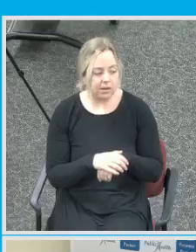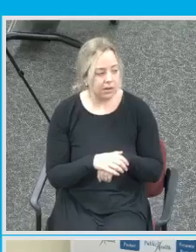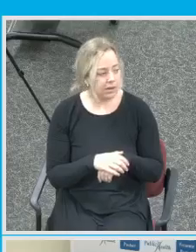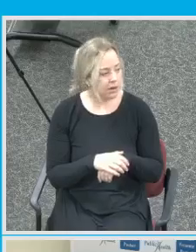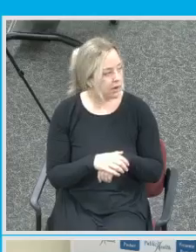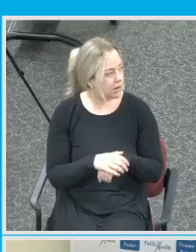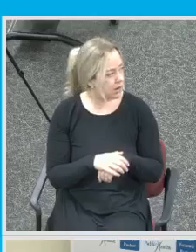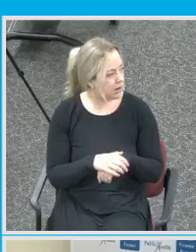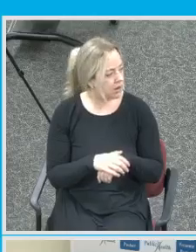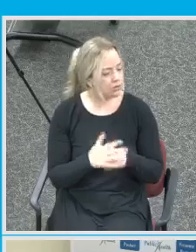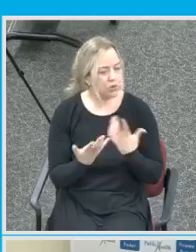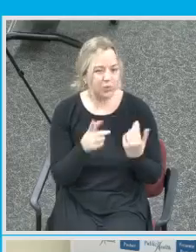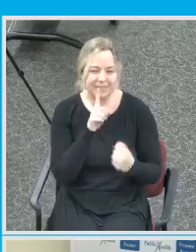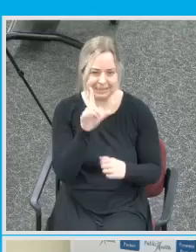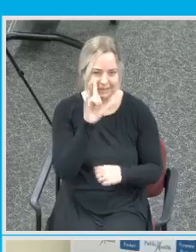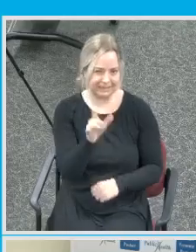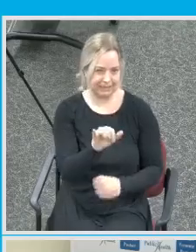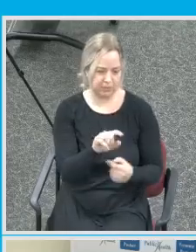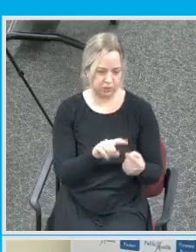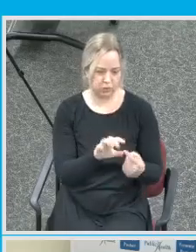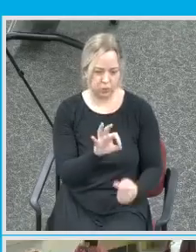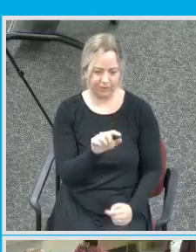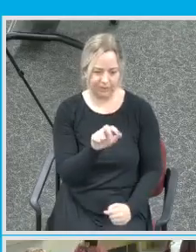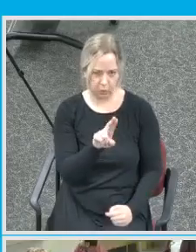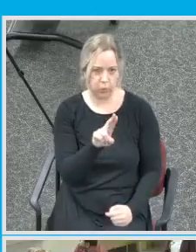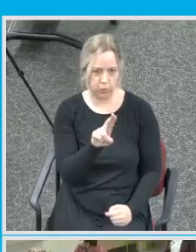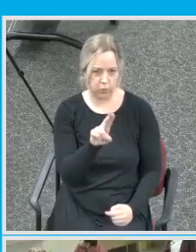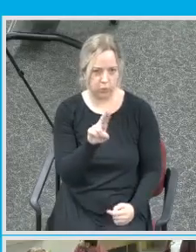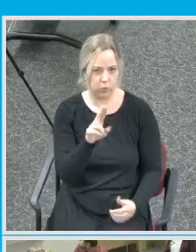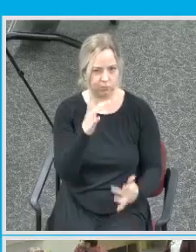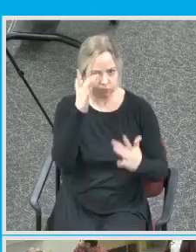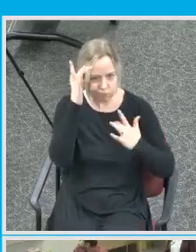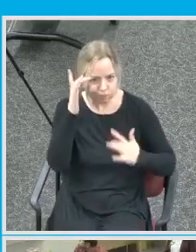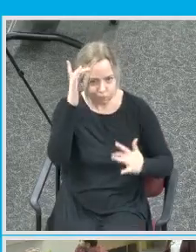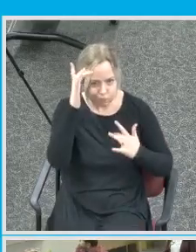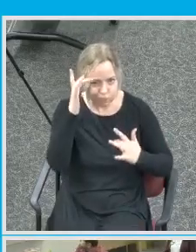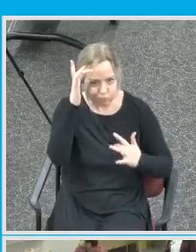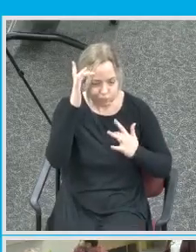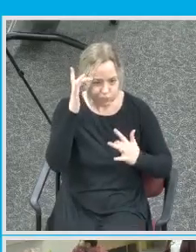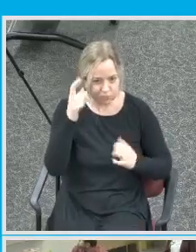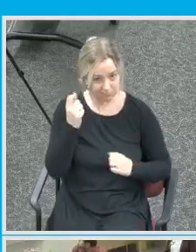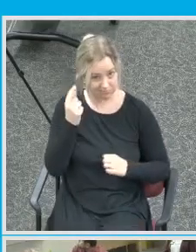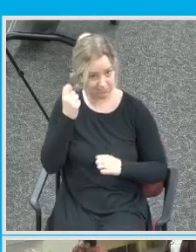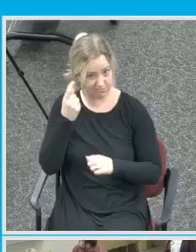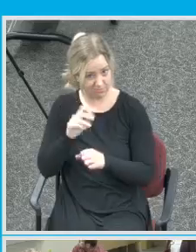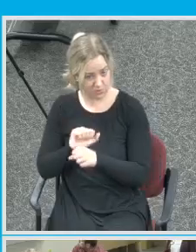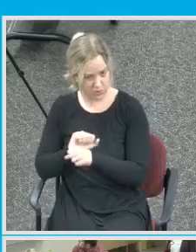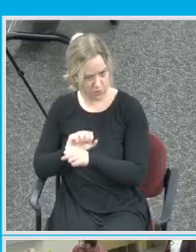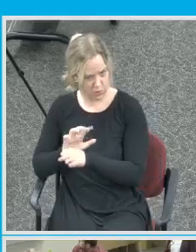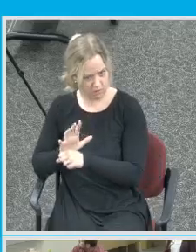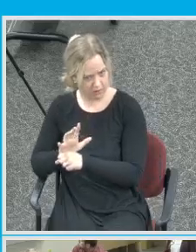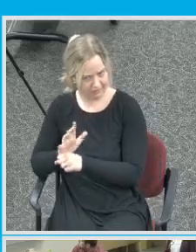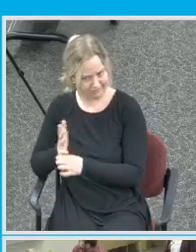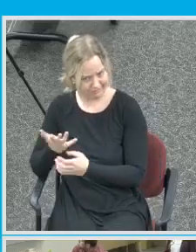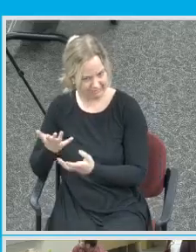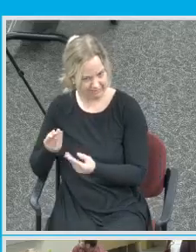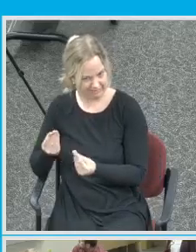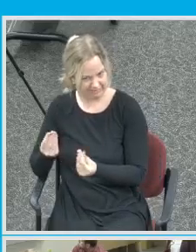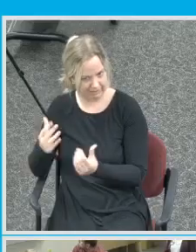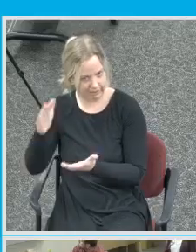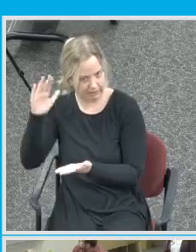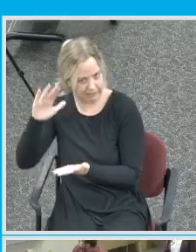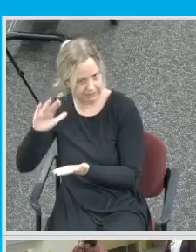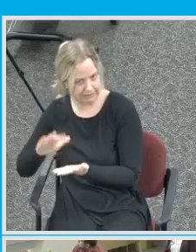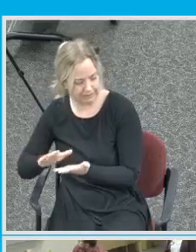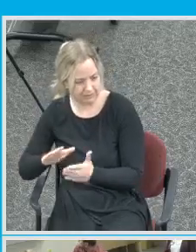COVID aside. Flu-like symptoms in the middle of the summer, minus pandemic. You'd be like, oh, what's that? But then when you get the rash,